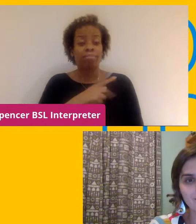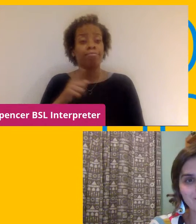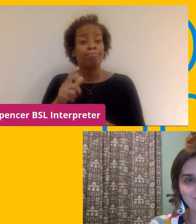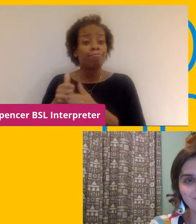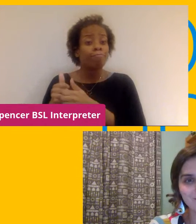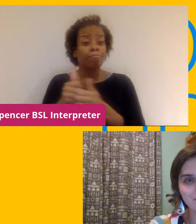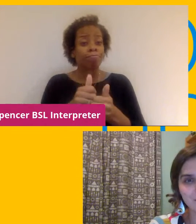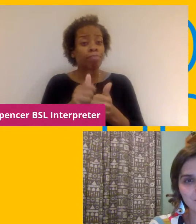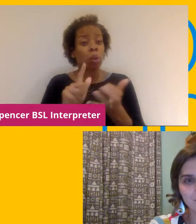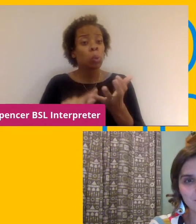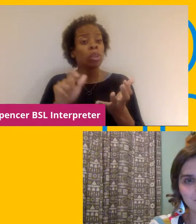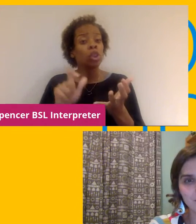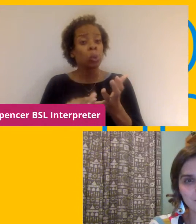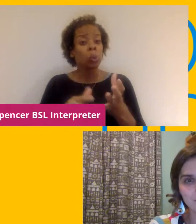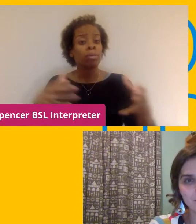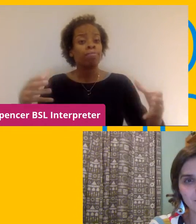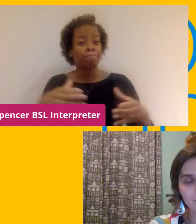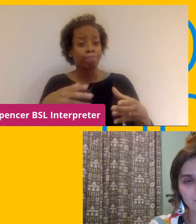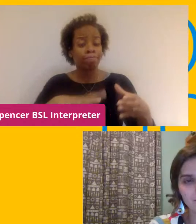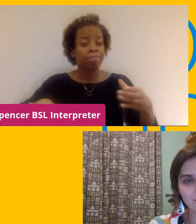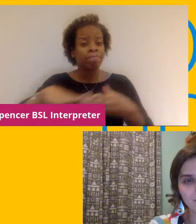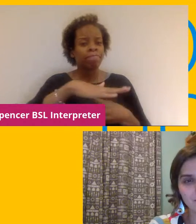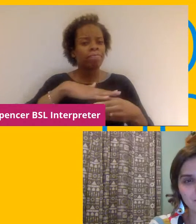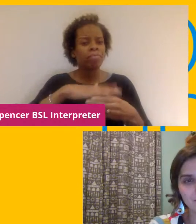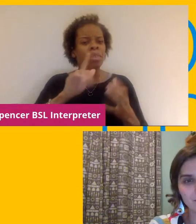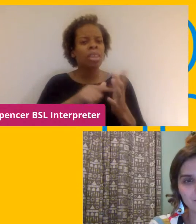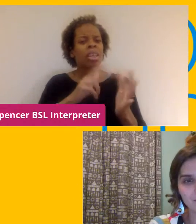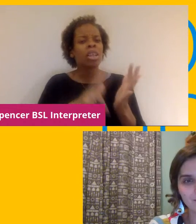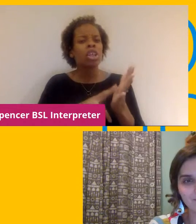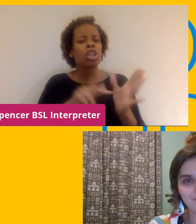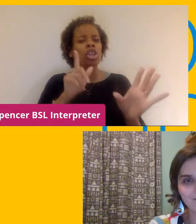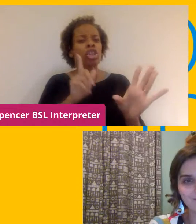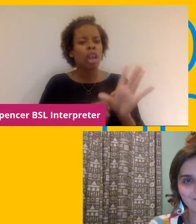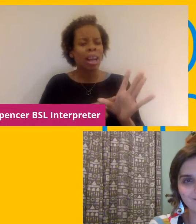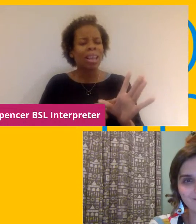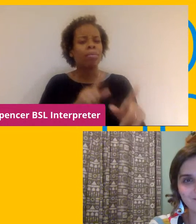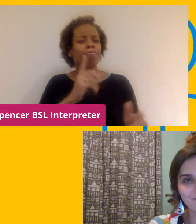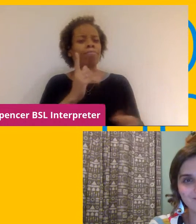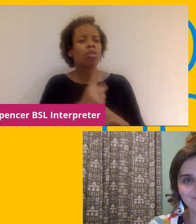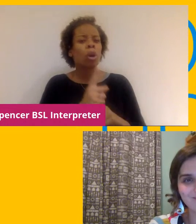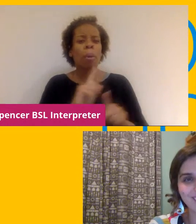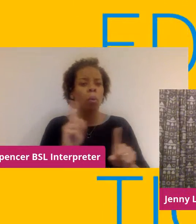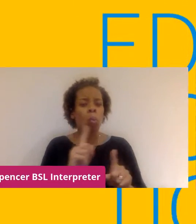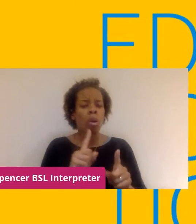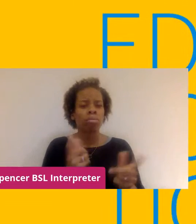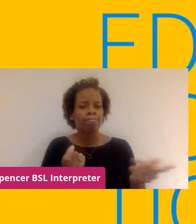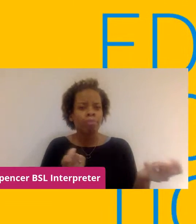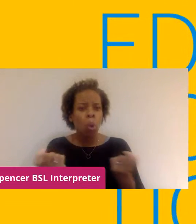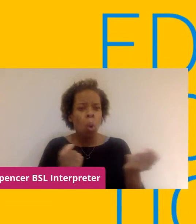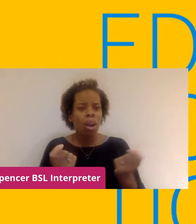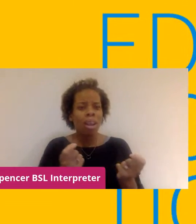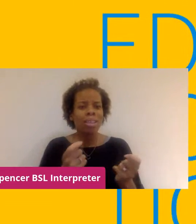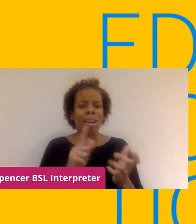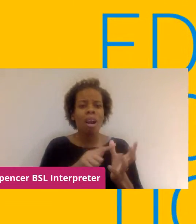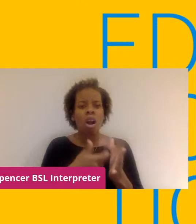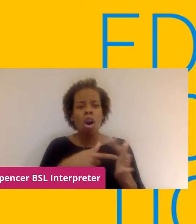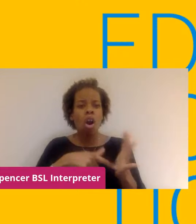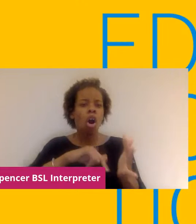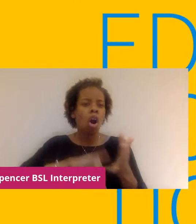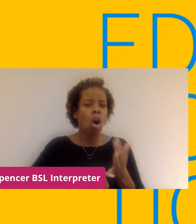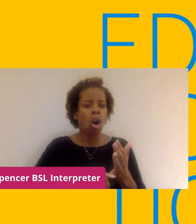going to talk a little bit about organising ARPS staff in HE. Thank you, Jenny. Yes, thanks very